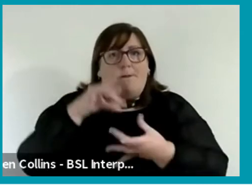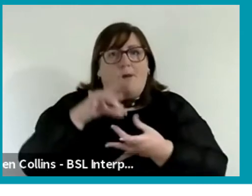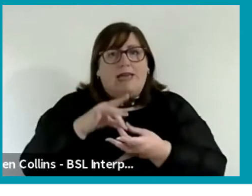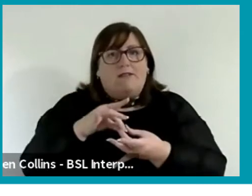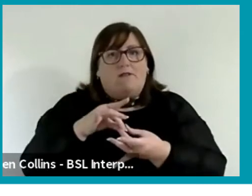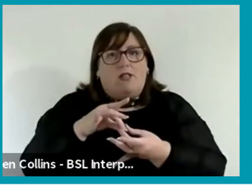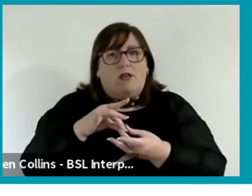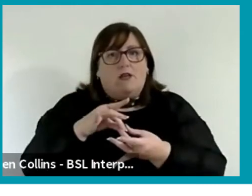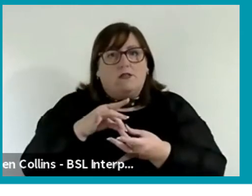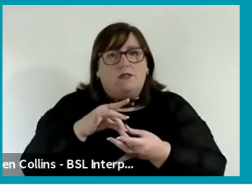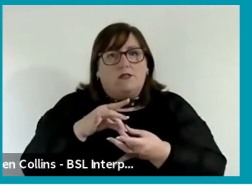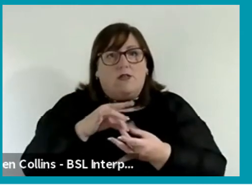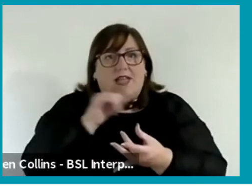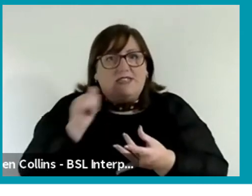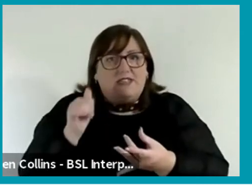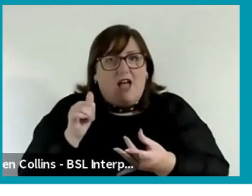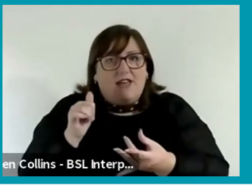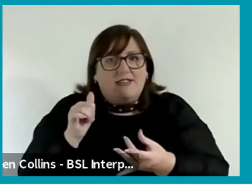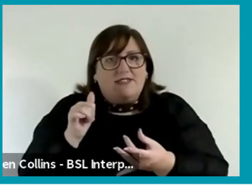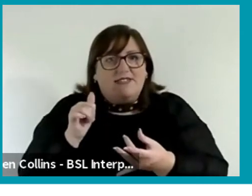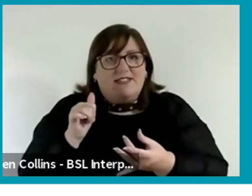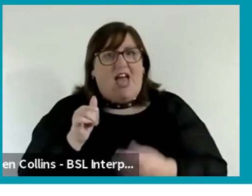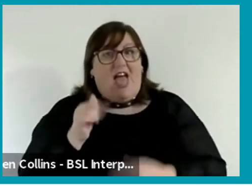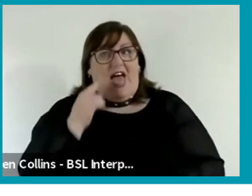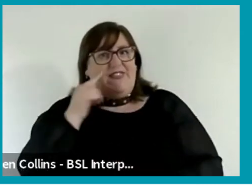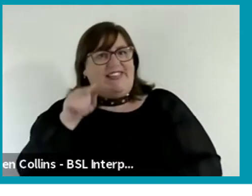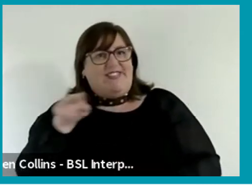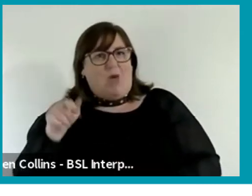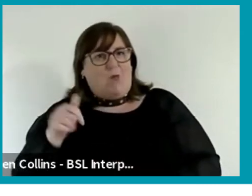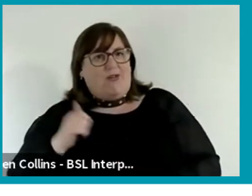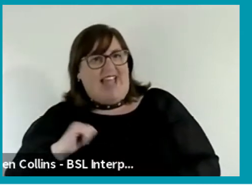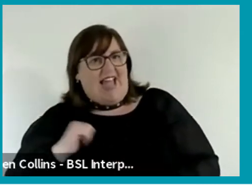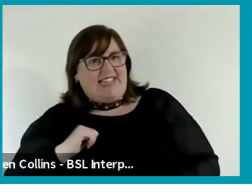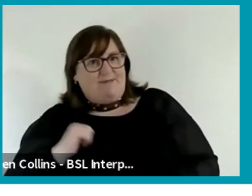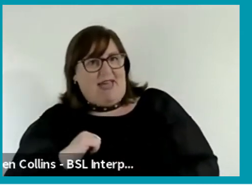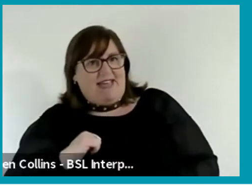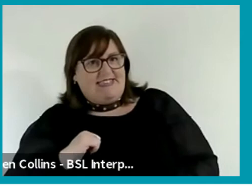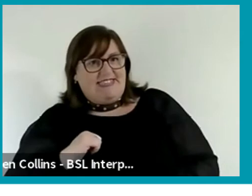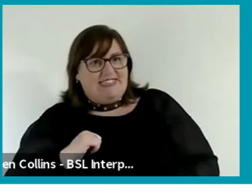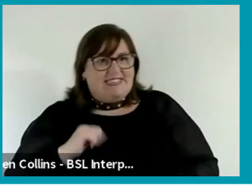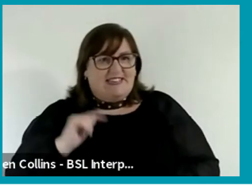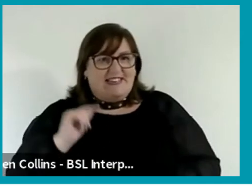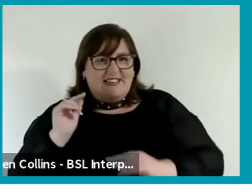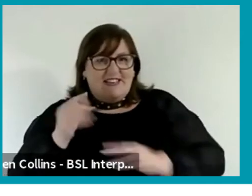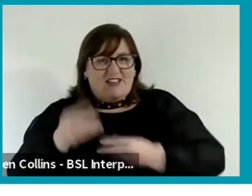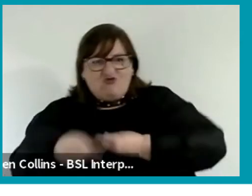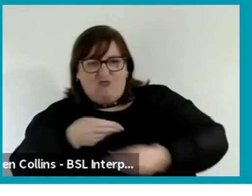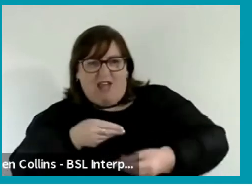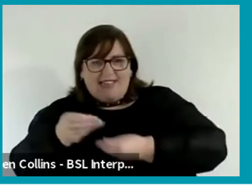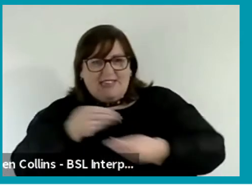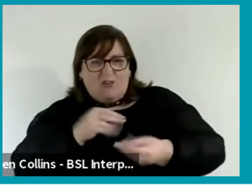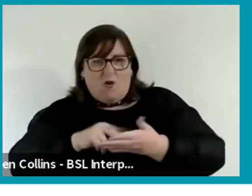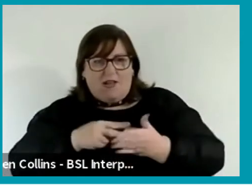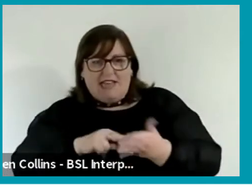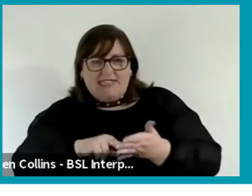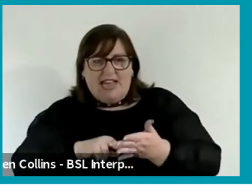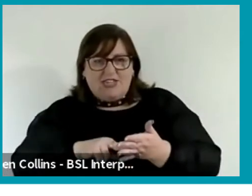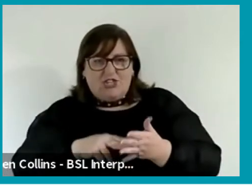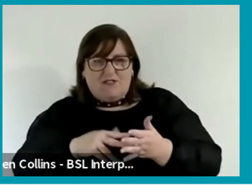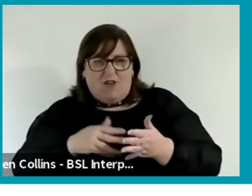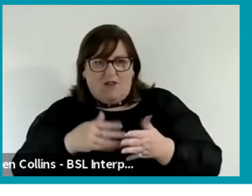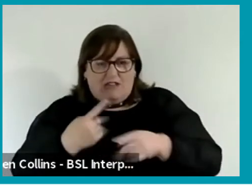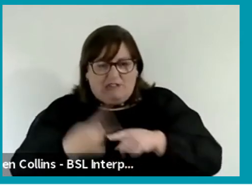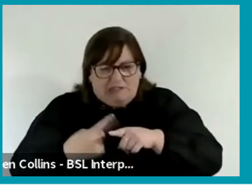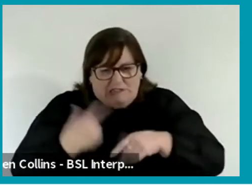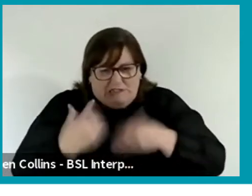of candidates. I don't think that they were expecting maybe a training organisation to have mindfulness sessions first